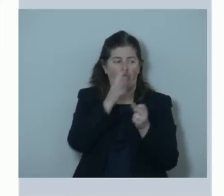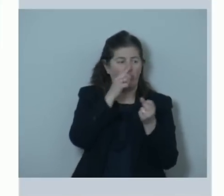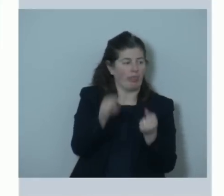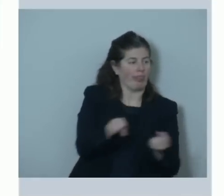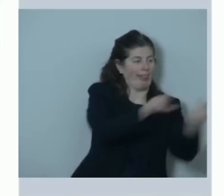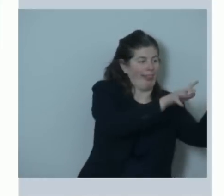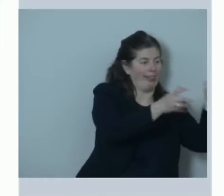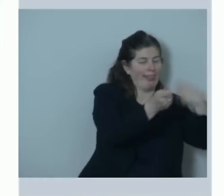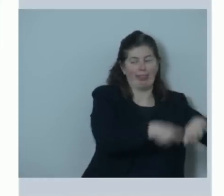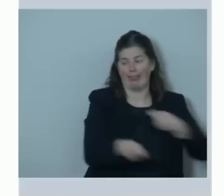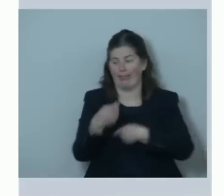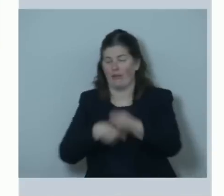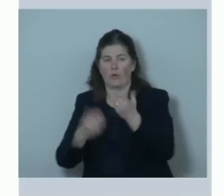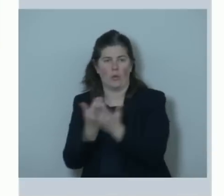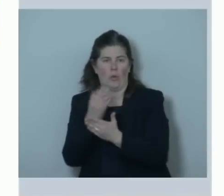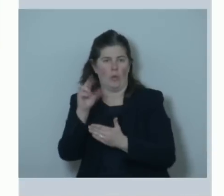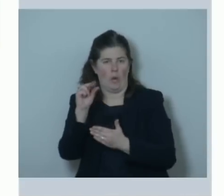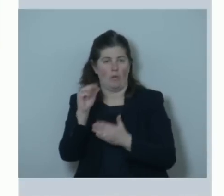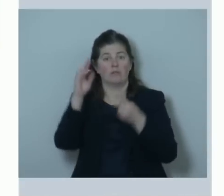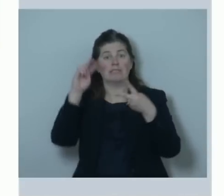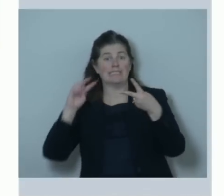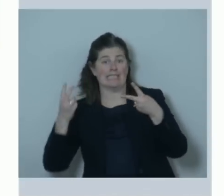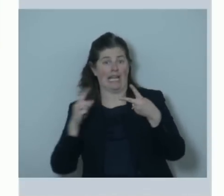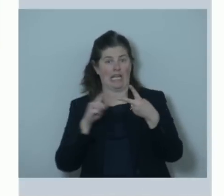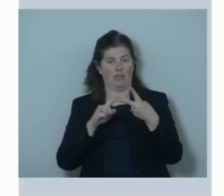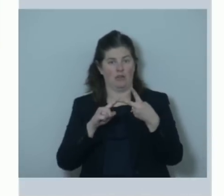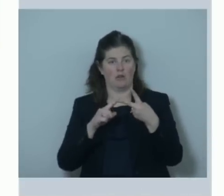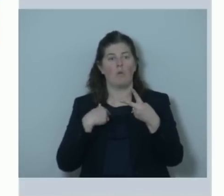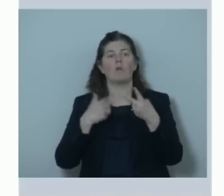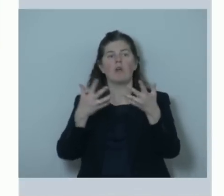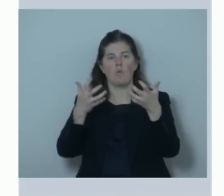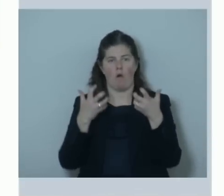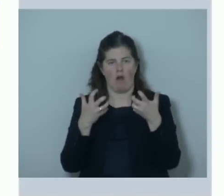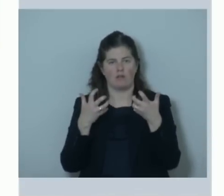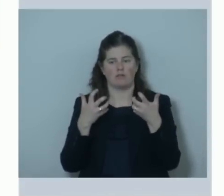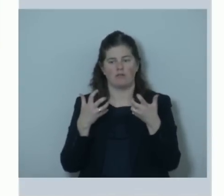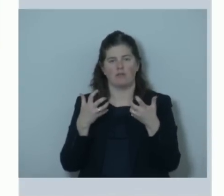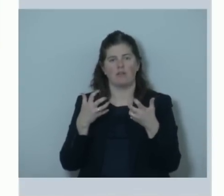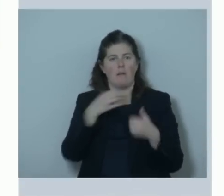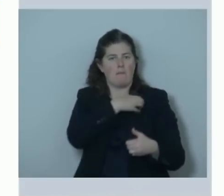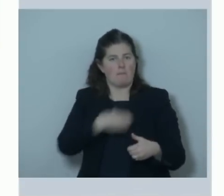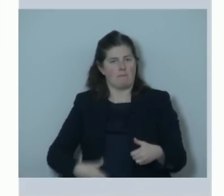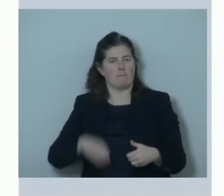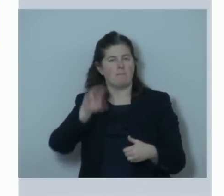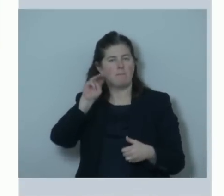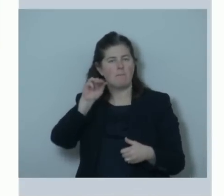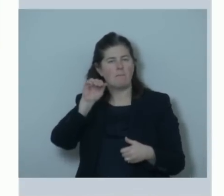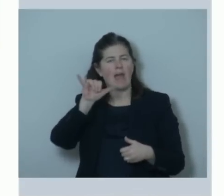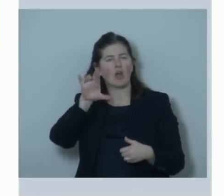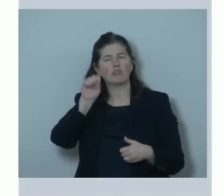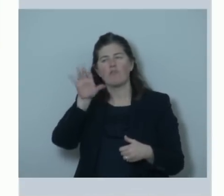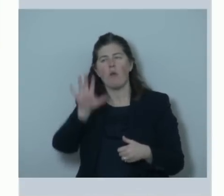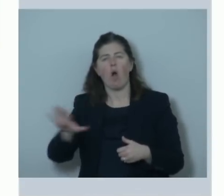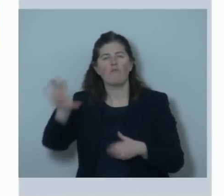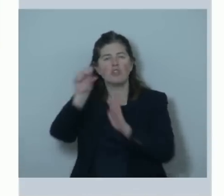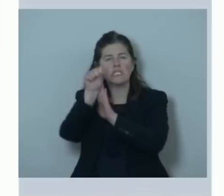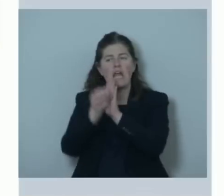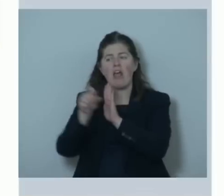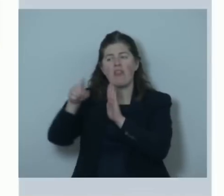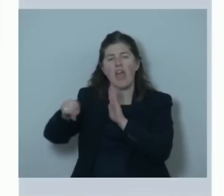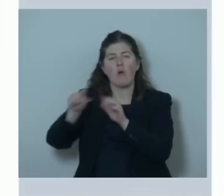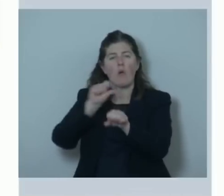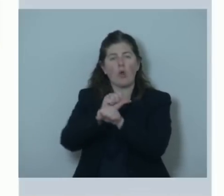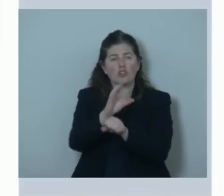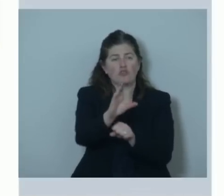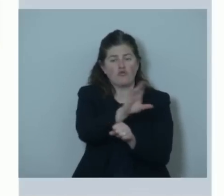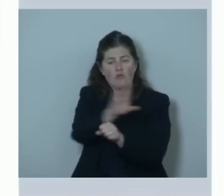the other. Two, we want a council of mayors, bipartisan mayors. They will work directly